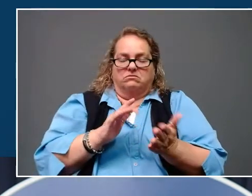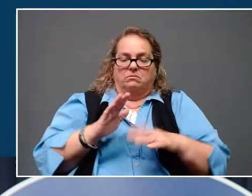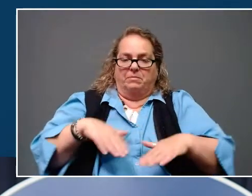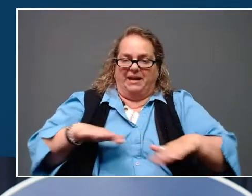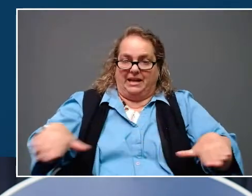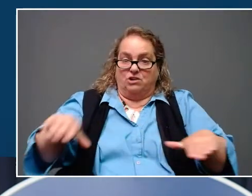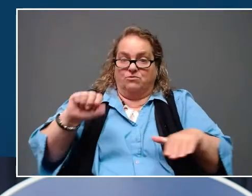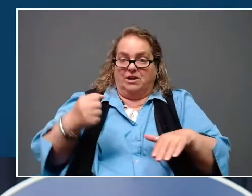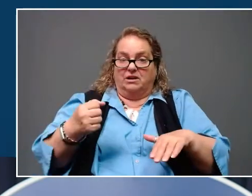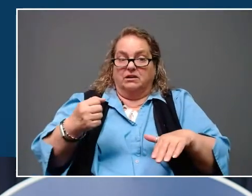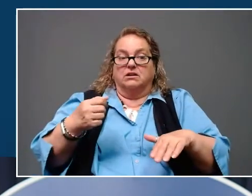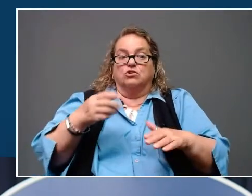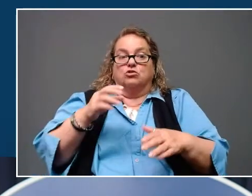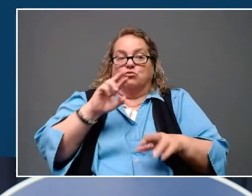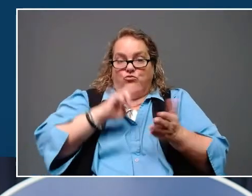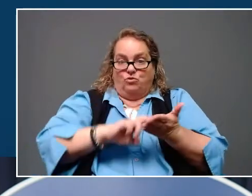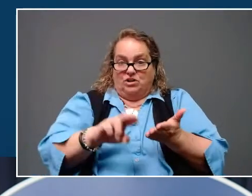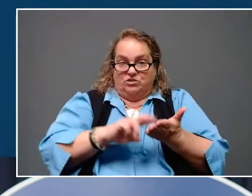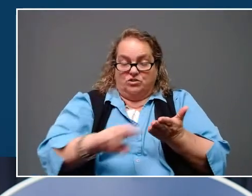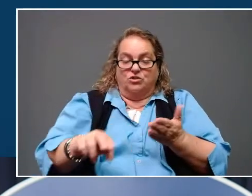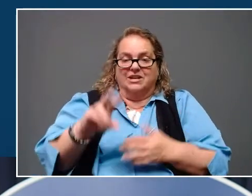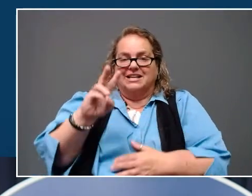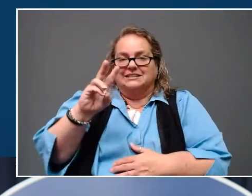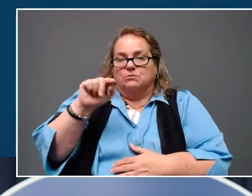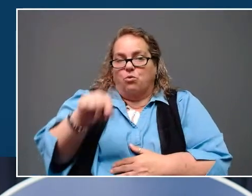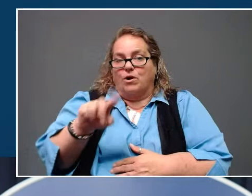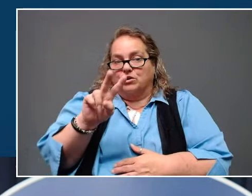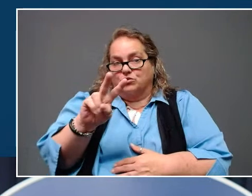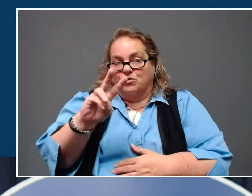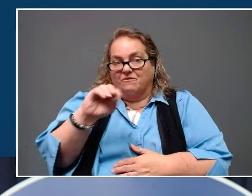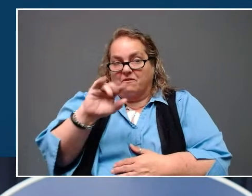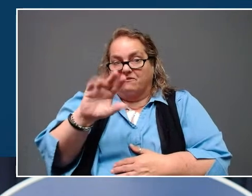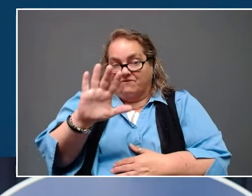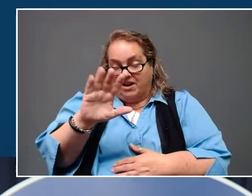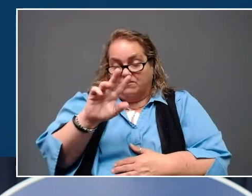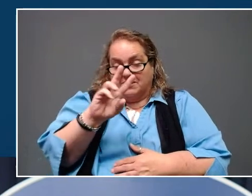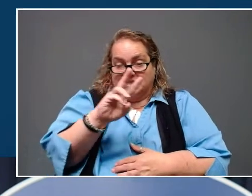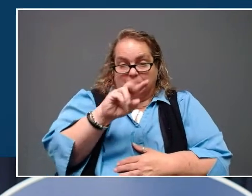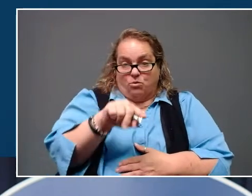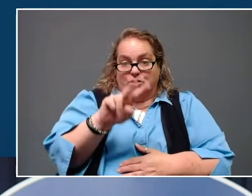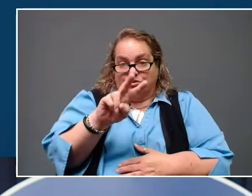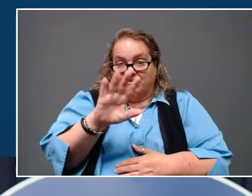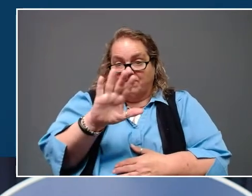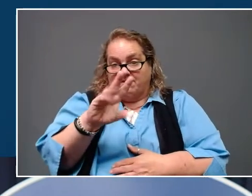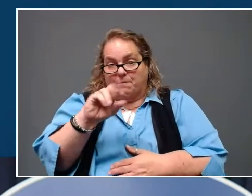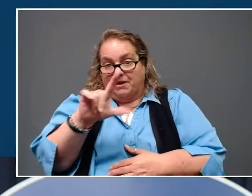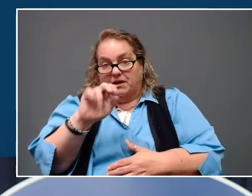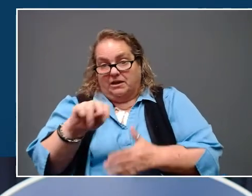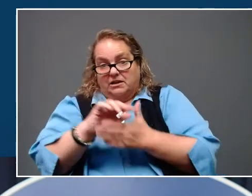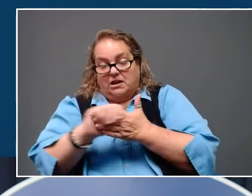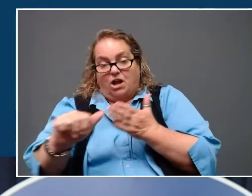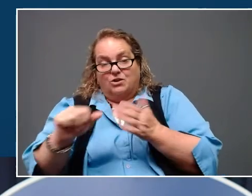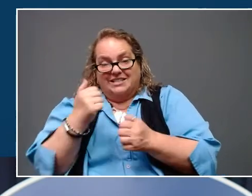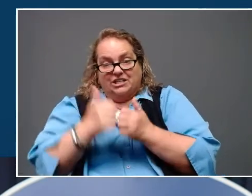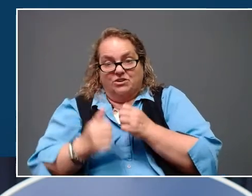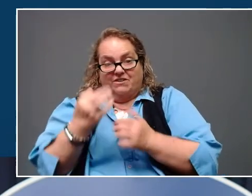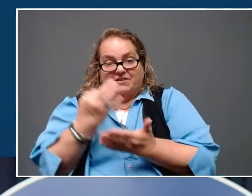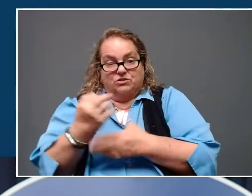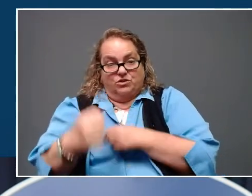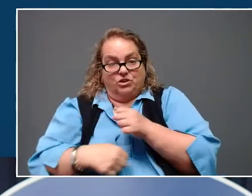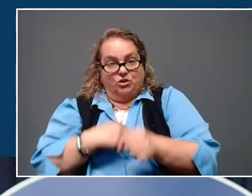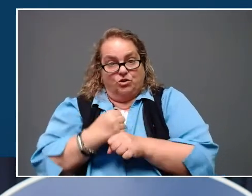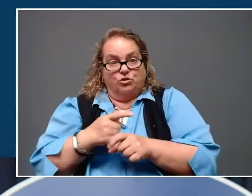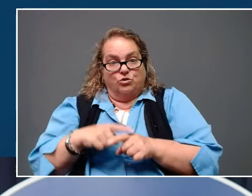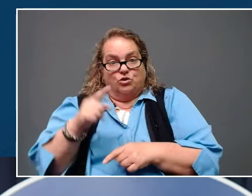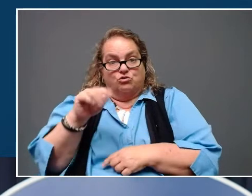budget allocated a record $6.25 million in each fiscal year to the trust fund. These dollars focus on general